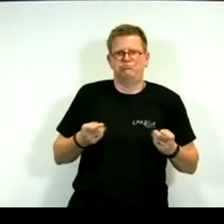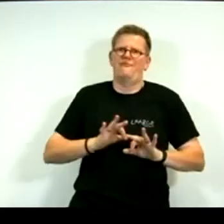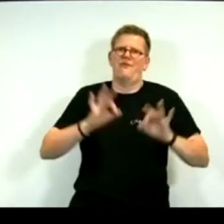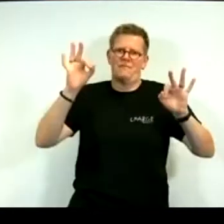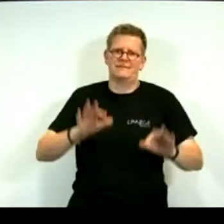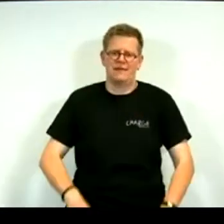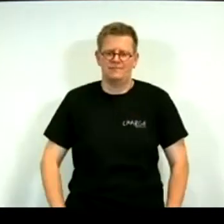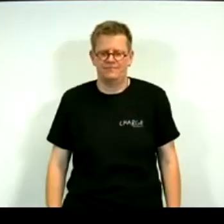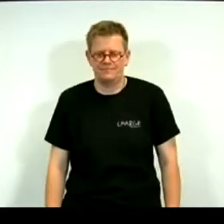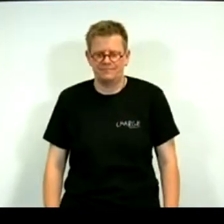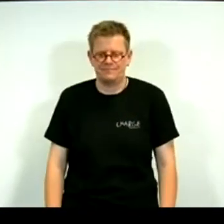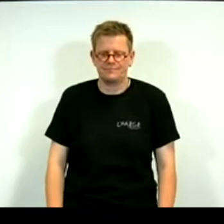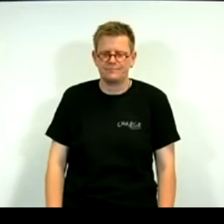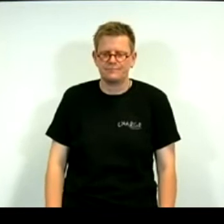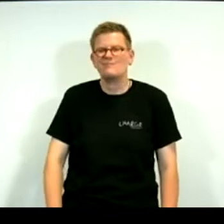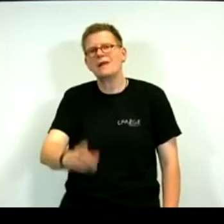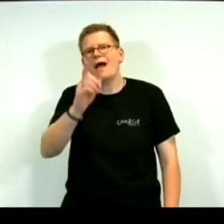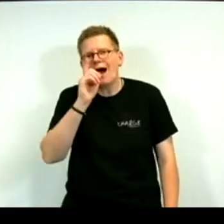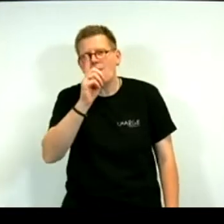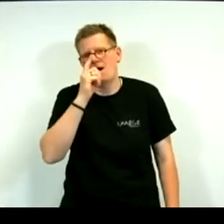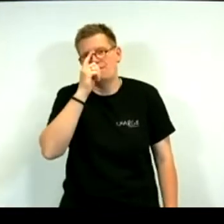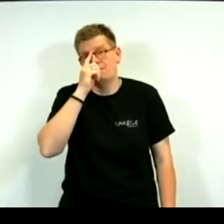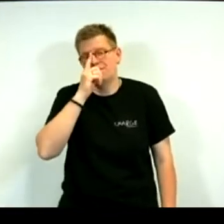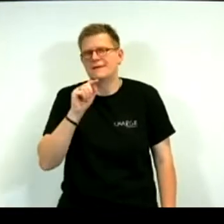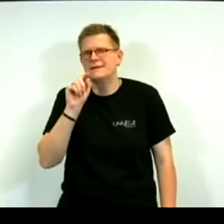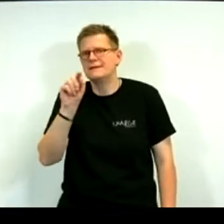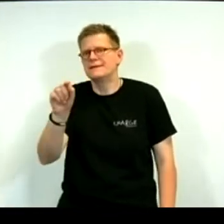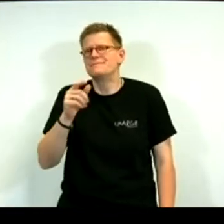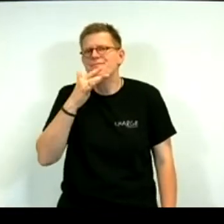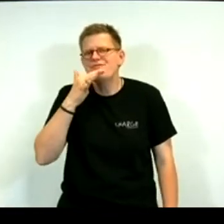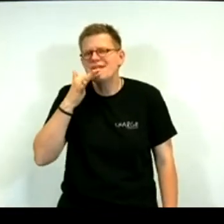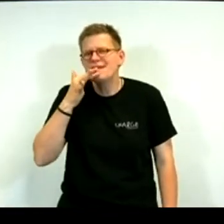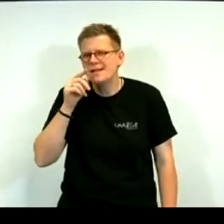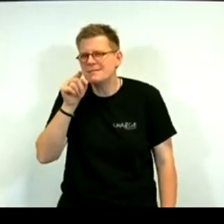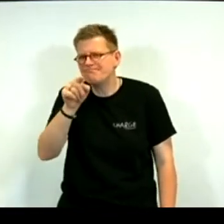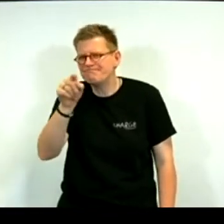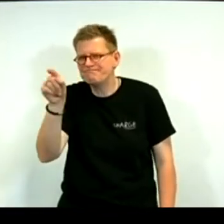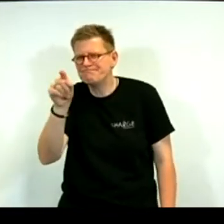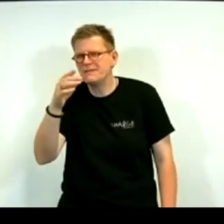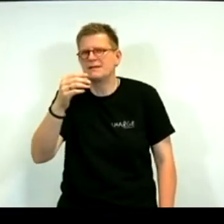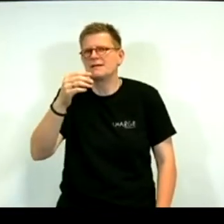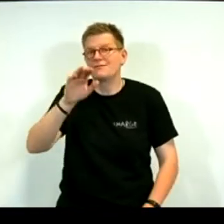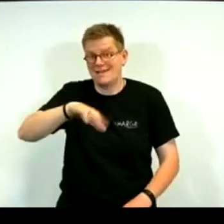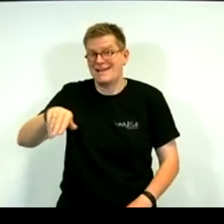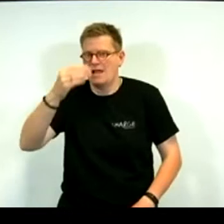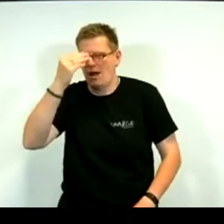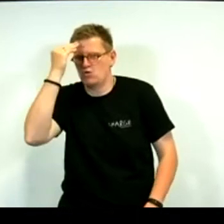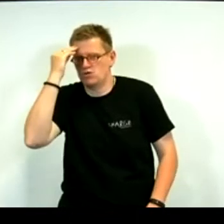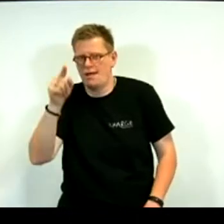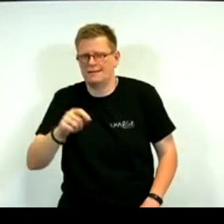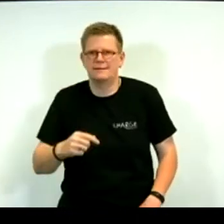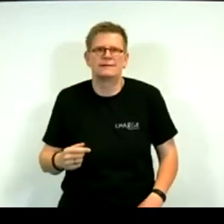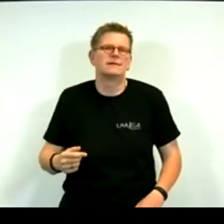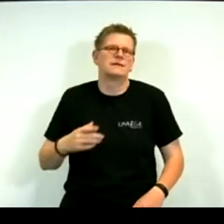do and needs to learn would be more effective if they're lying on their back or on their side, or if they're leaning back against